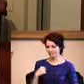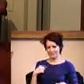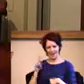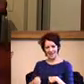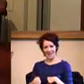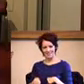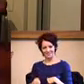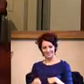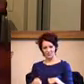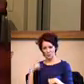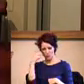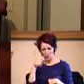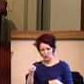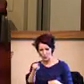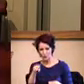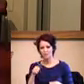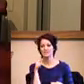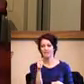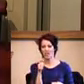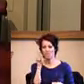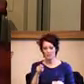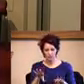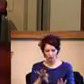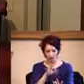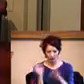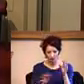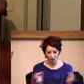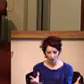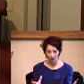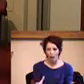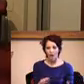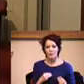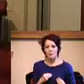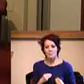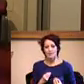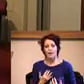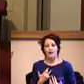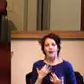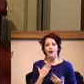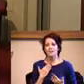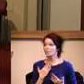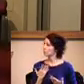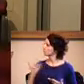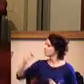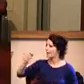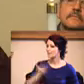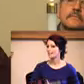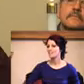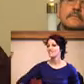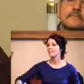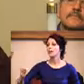of epiphany so I'm going to invite you this morning to get down and dirty in the water